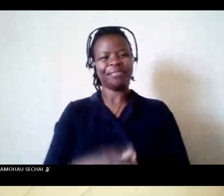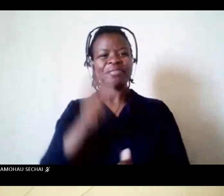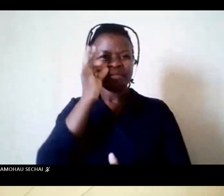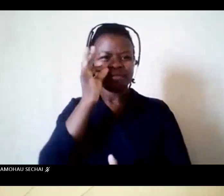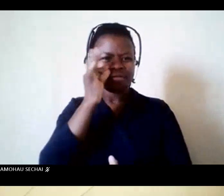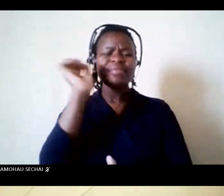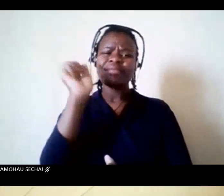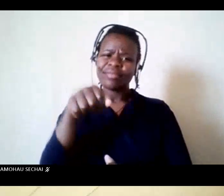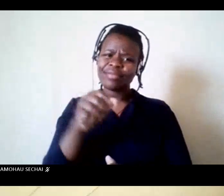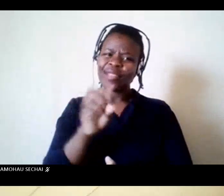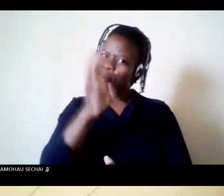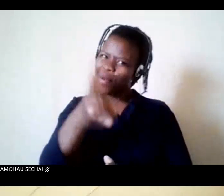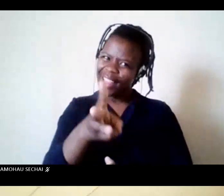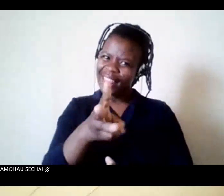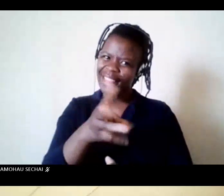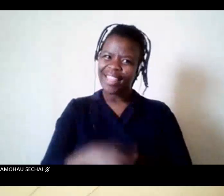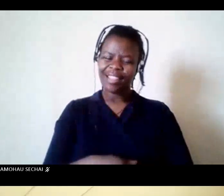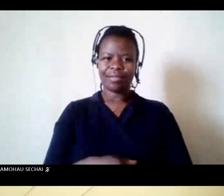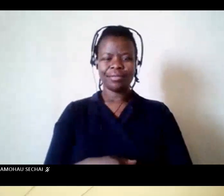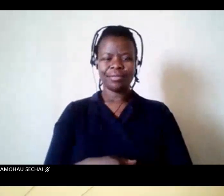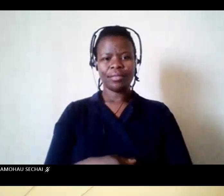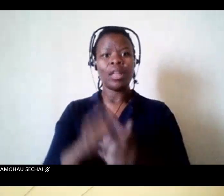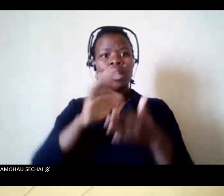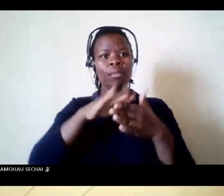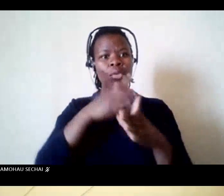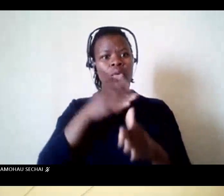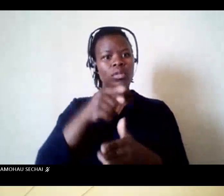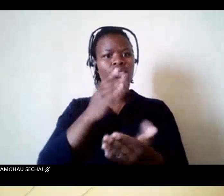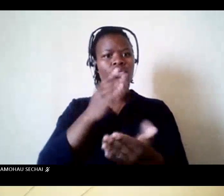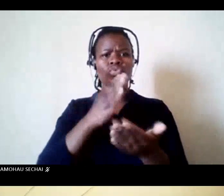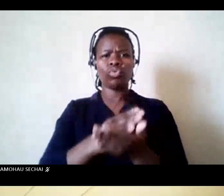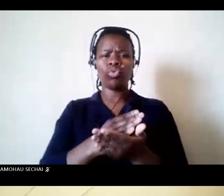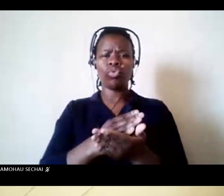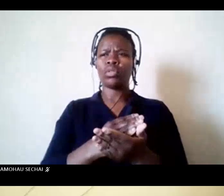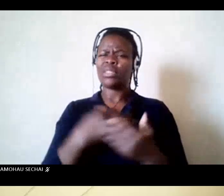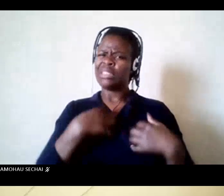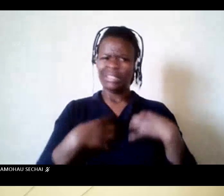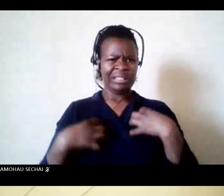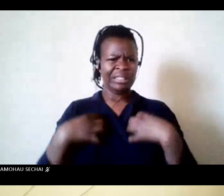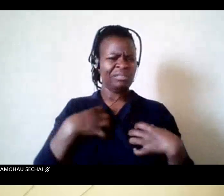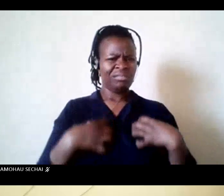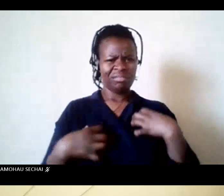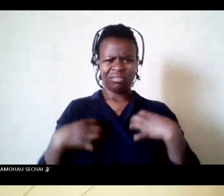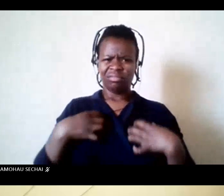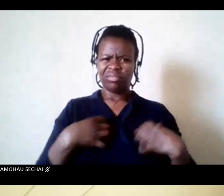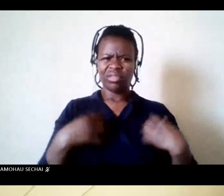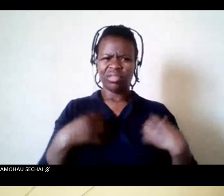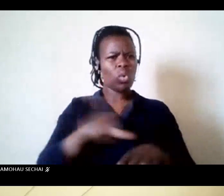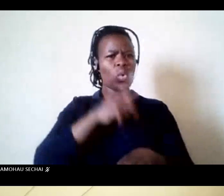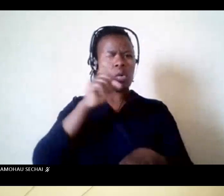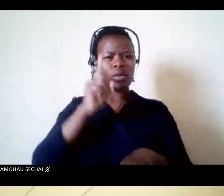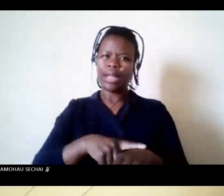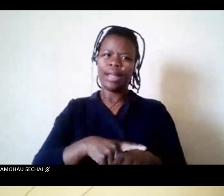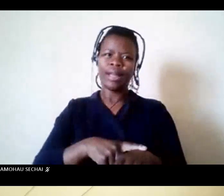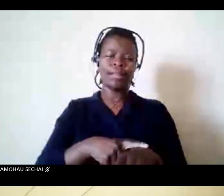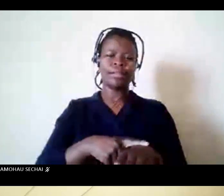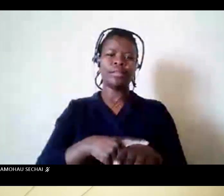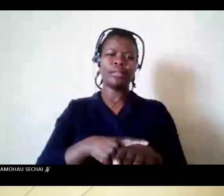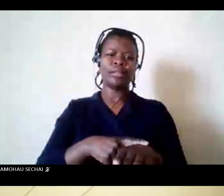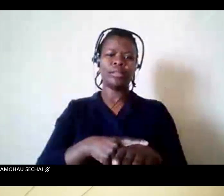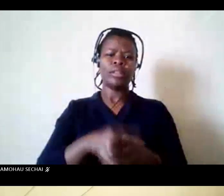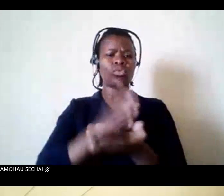It would be because this has been bothering me ever since we started this, because I always refer back to rural areas on the things that I've been